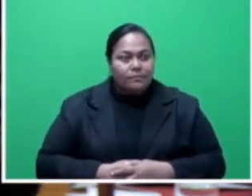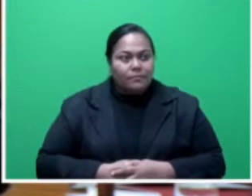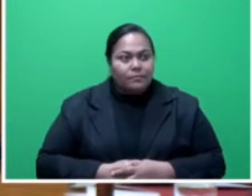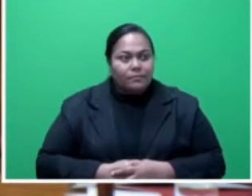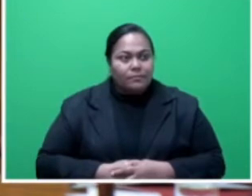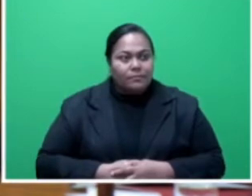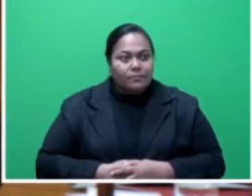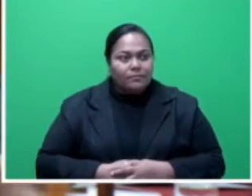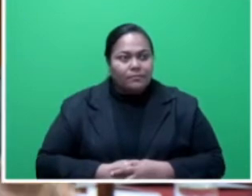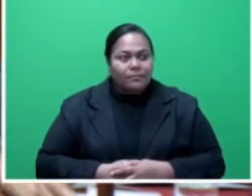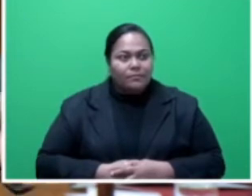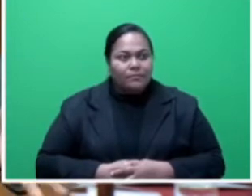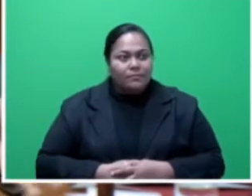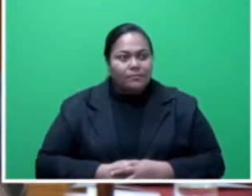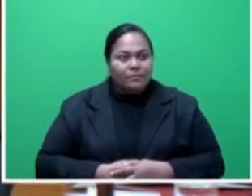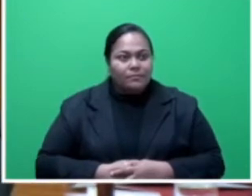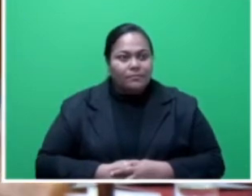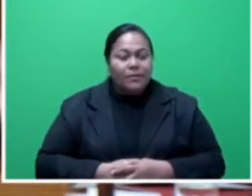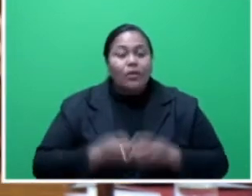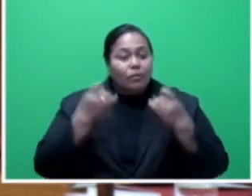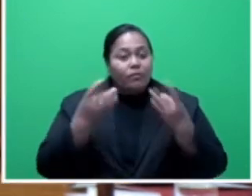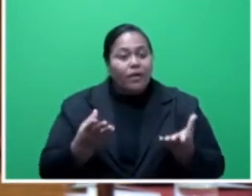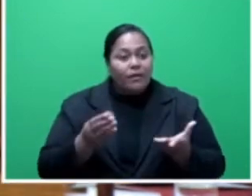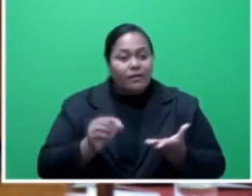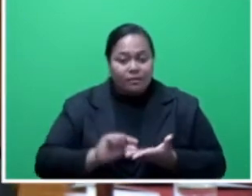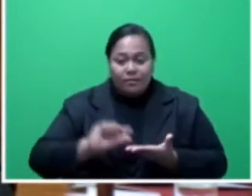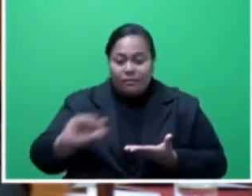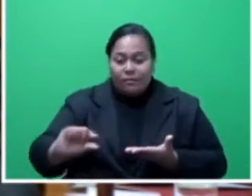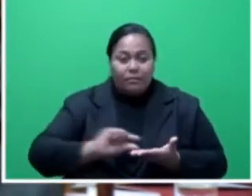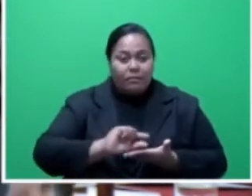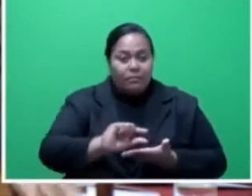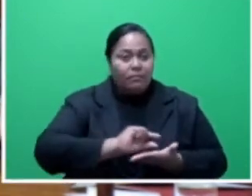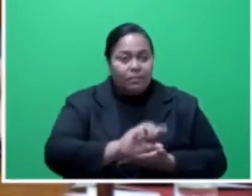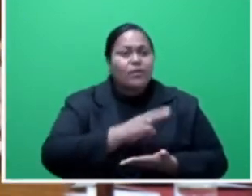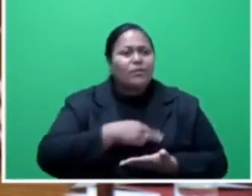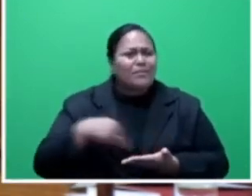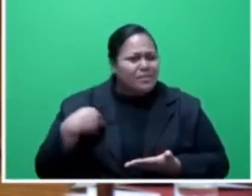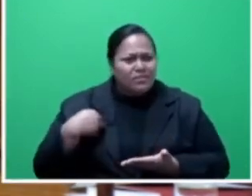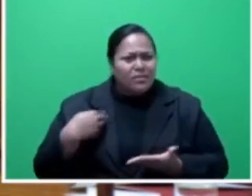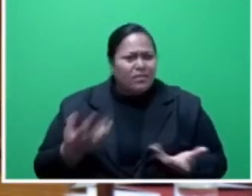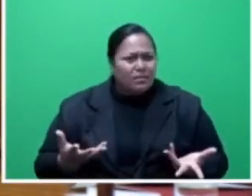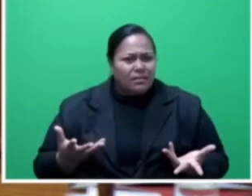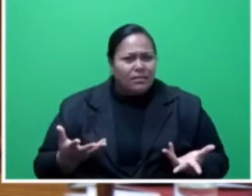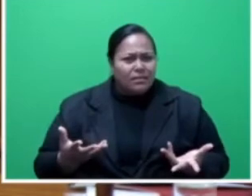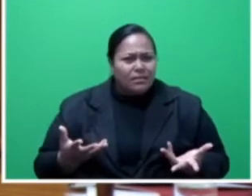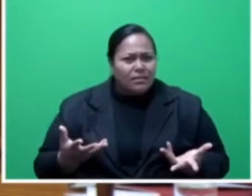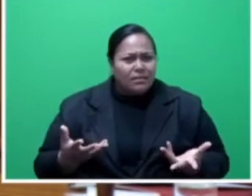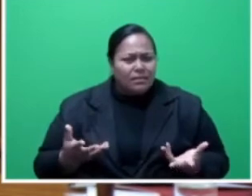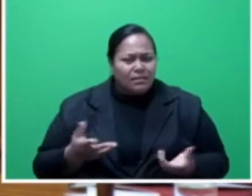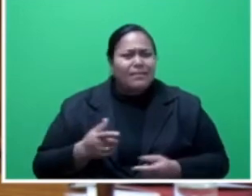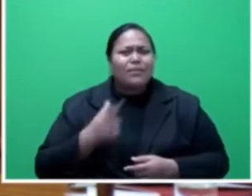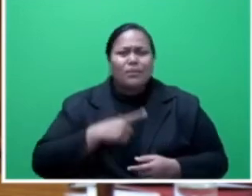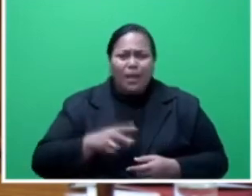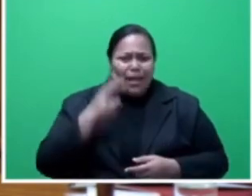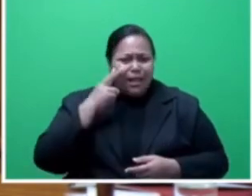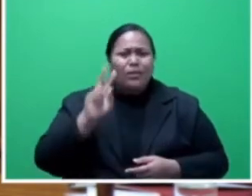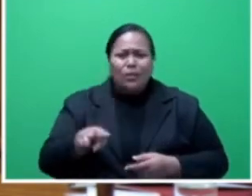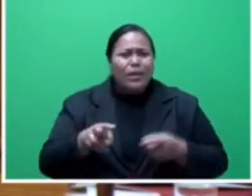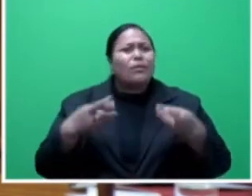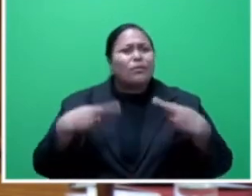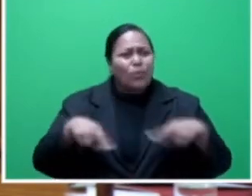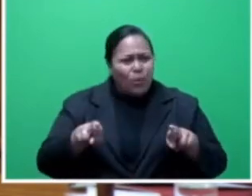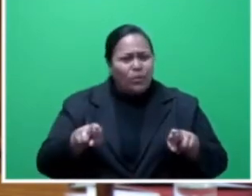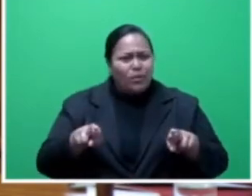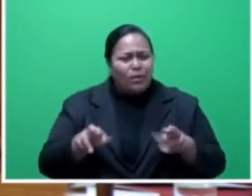development, of providing finance to the relevant ministry. That's why we are all having this. Look at the road conditions,